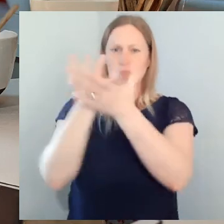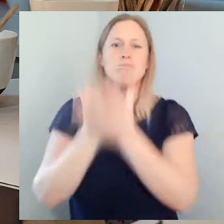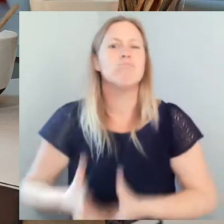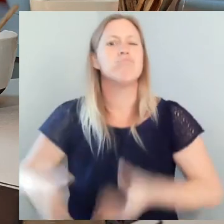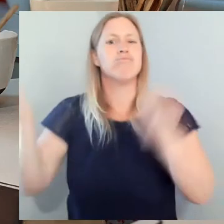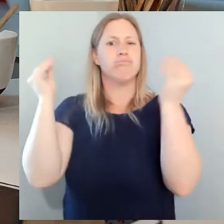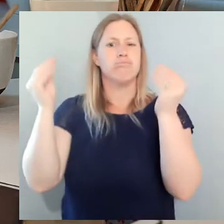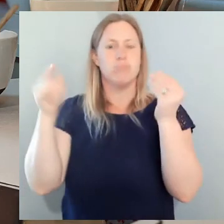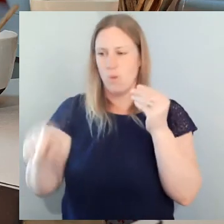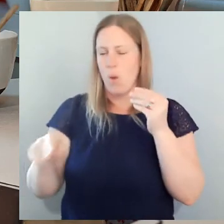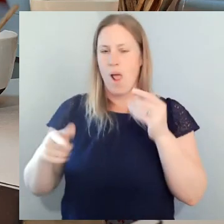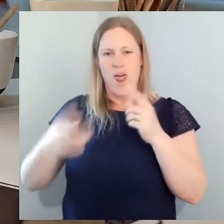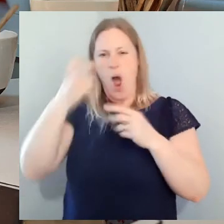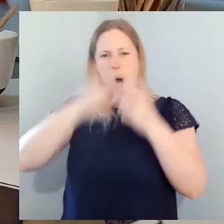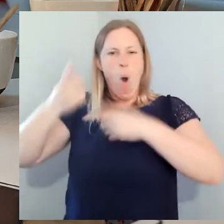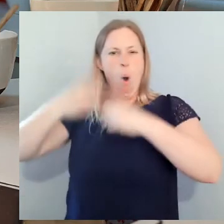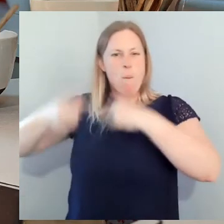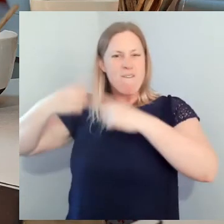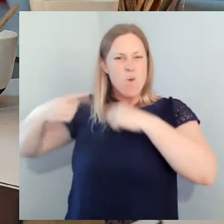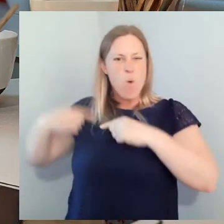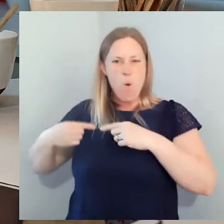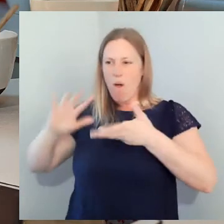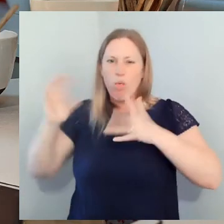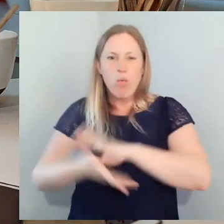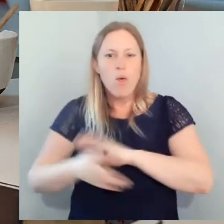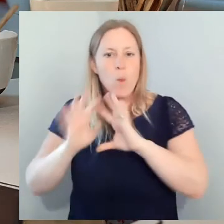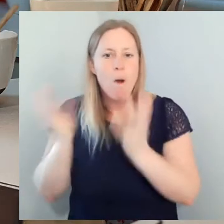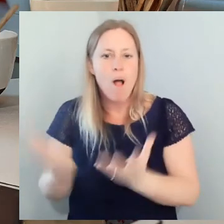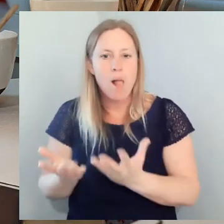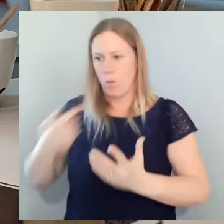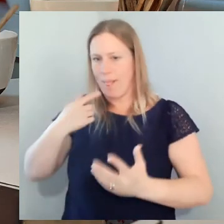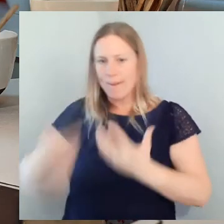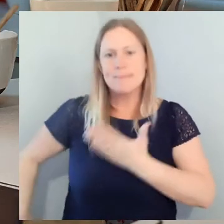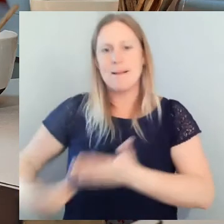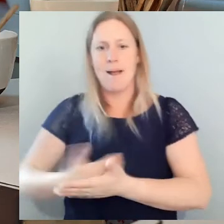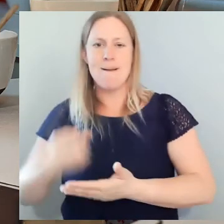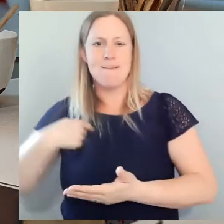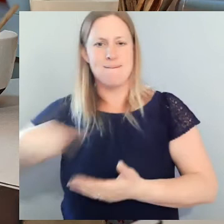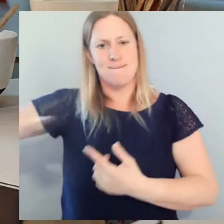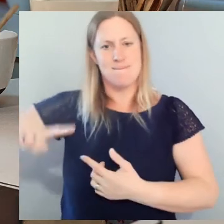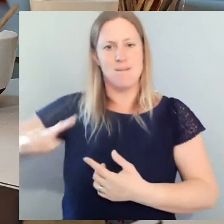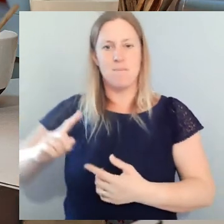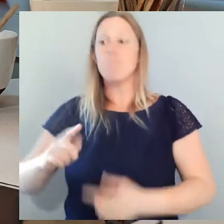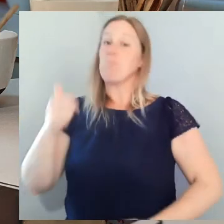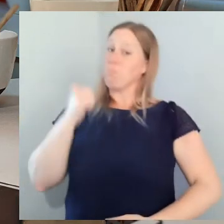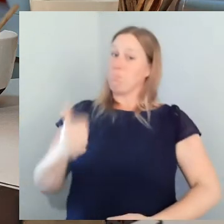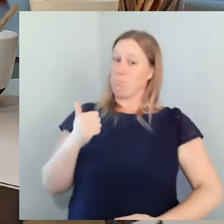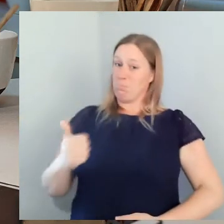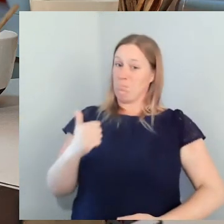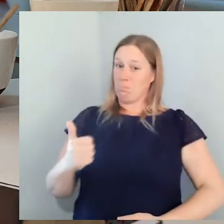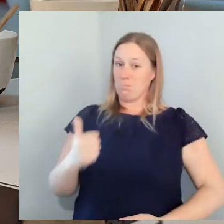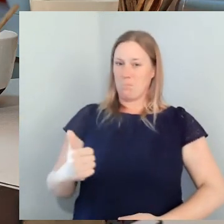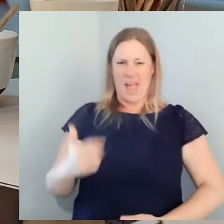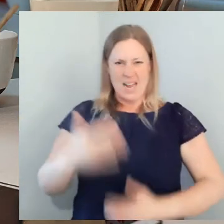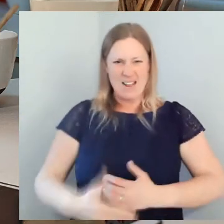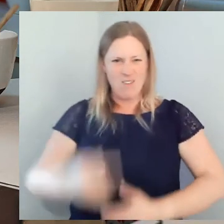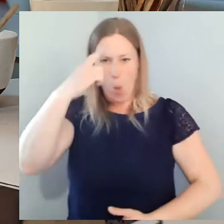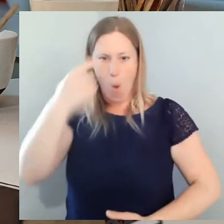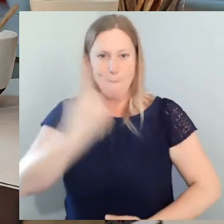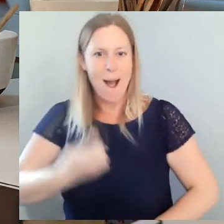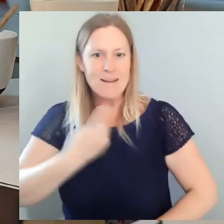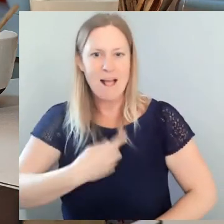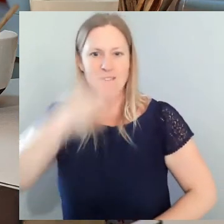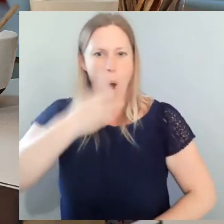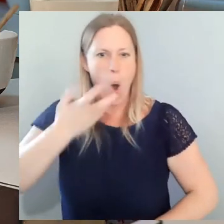from extinction. Reverse what the oldies have done," Jessie said while waving my rolling pin about. "Good show," I